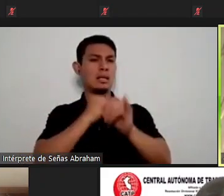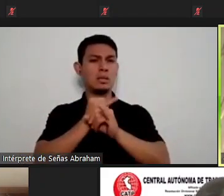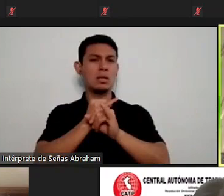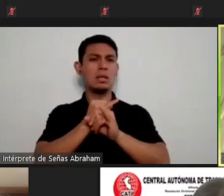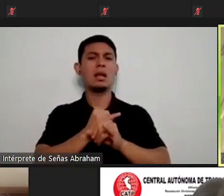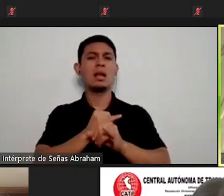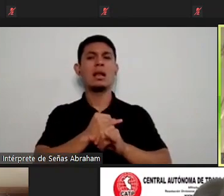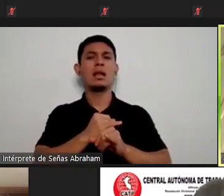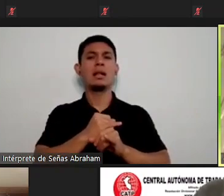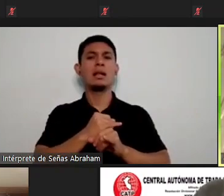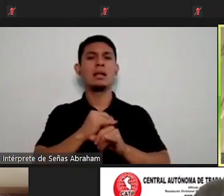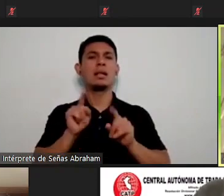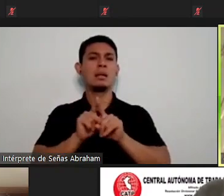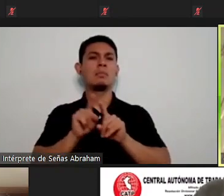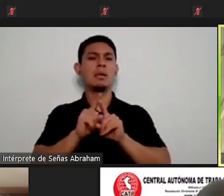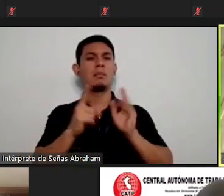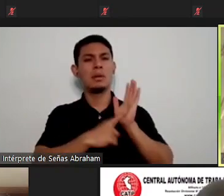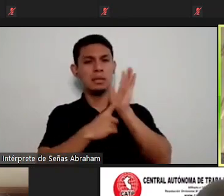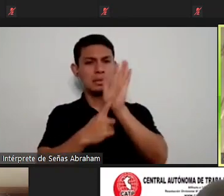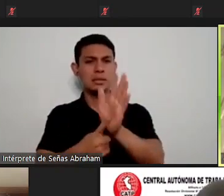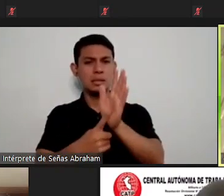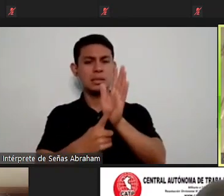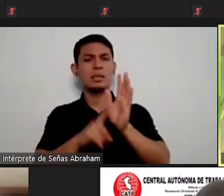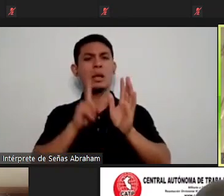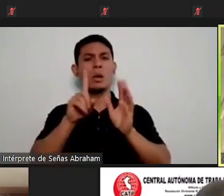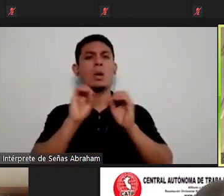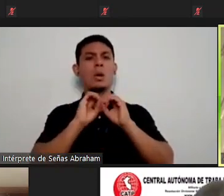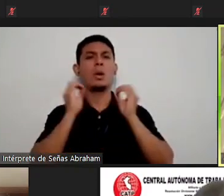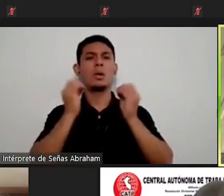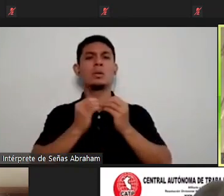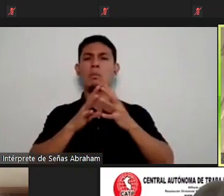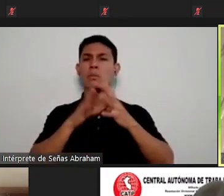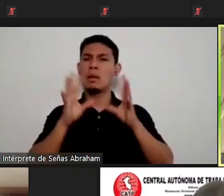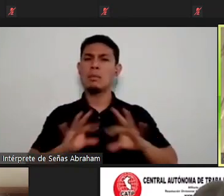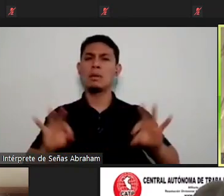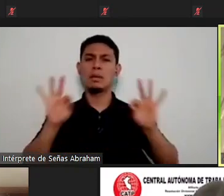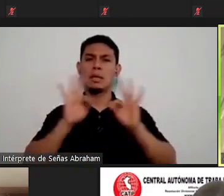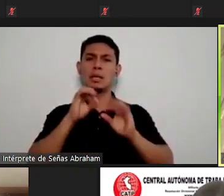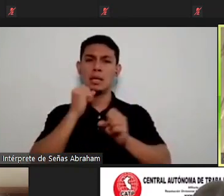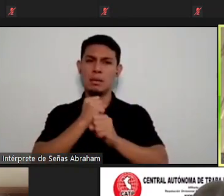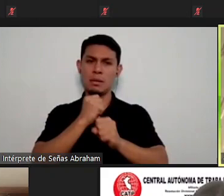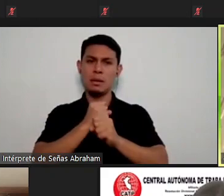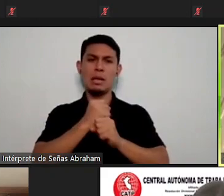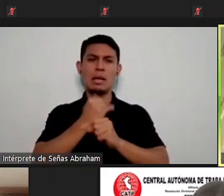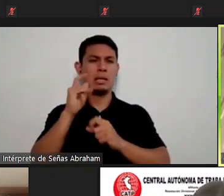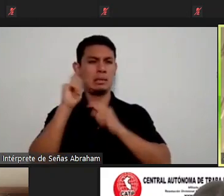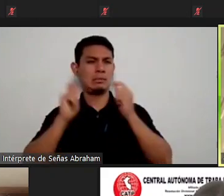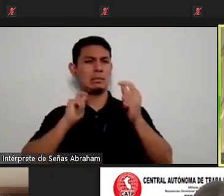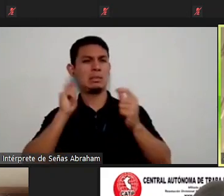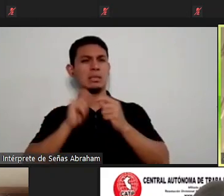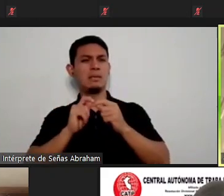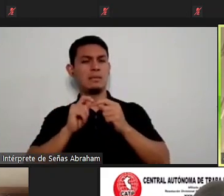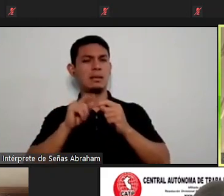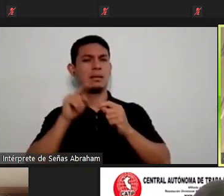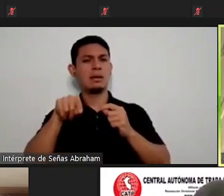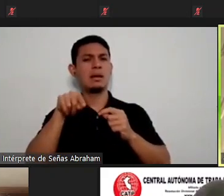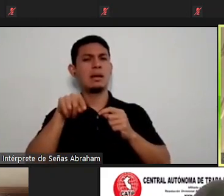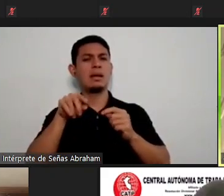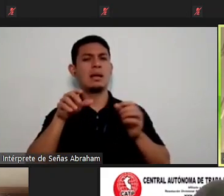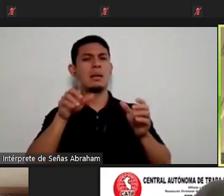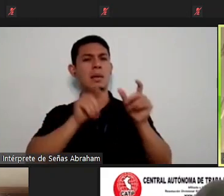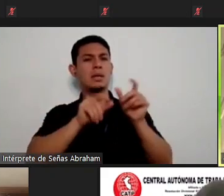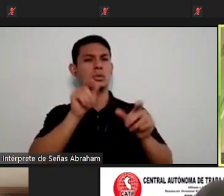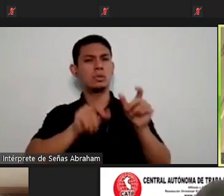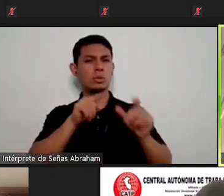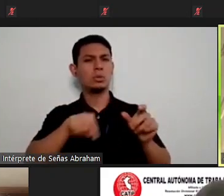and it has clarified this role of trade unions especially in relation to the due diligence process that enterprise should